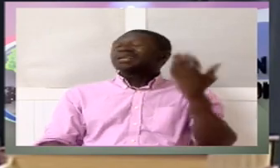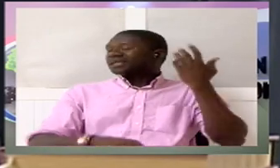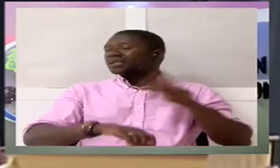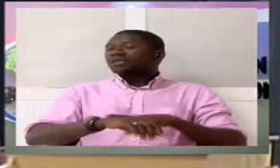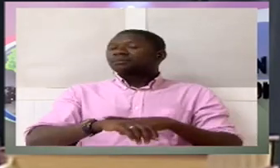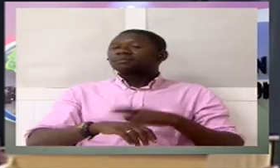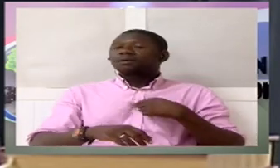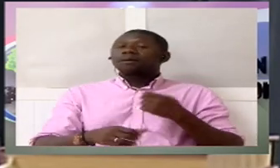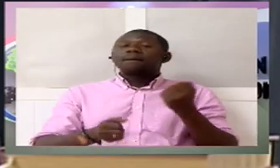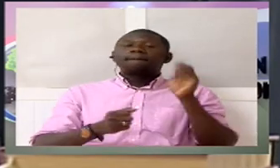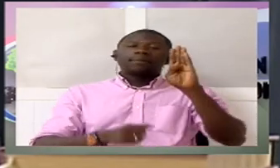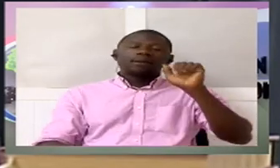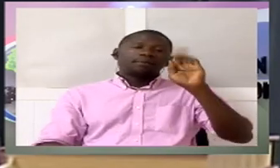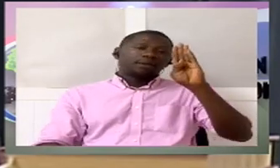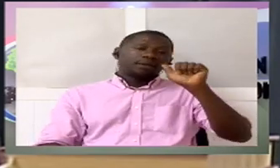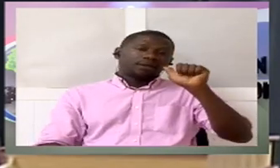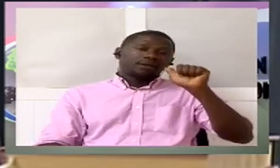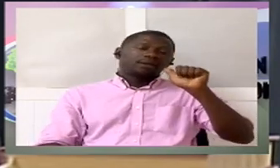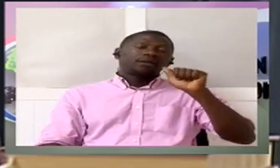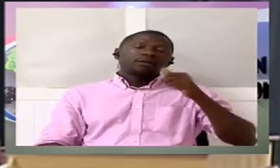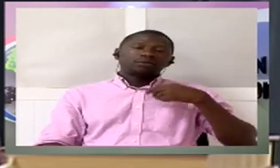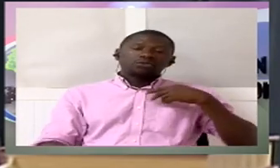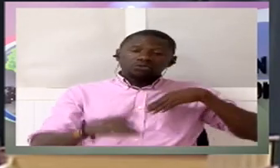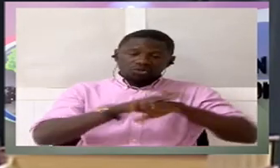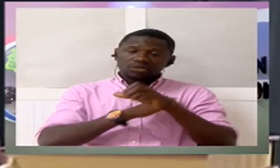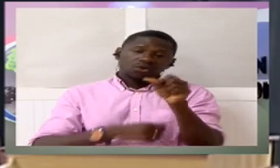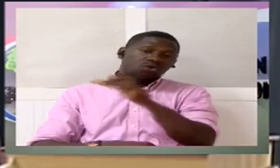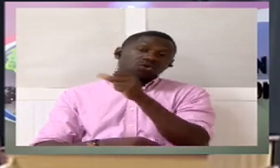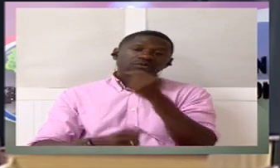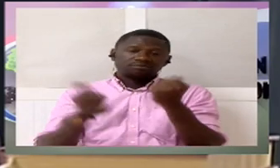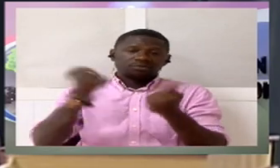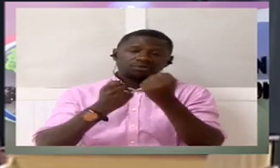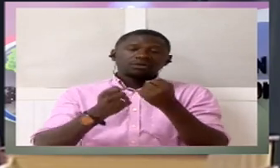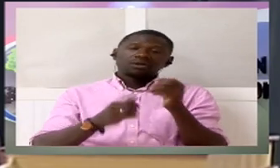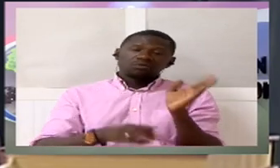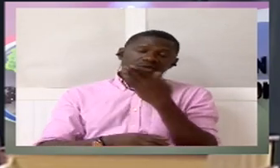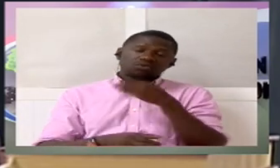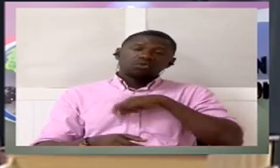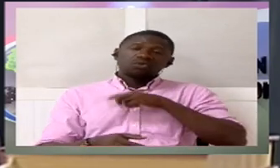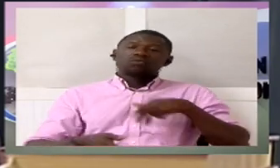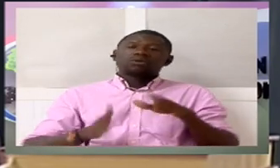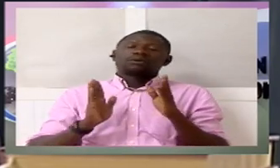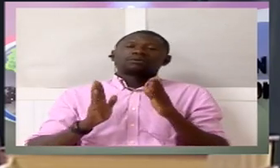They took the key and handed it over to the police. But during that time, Baba got into another vehicle and went on his way.